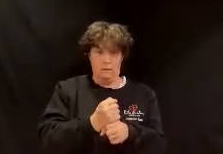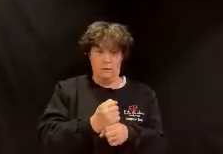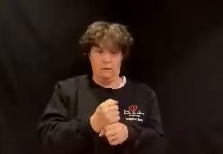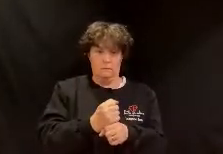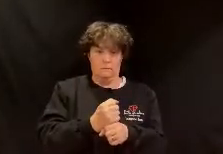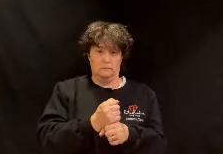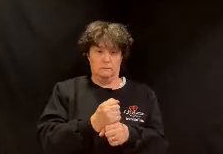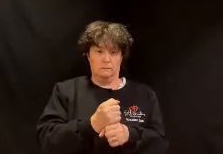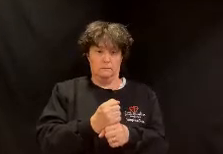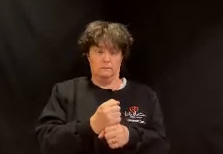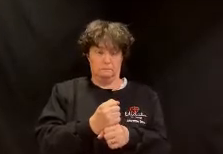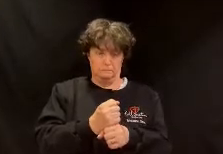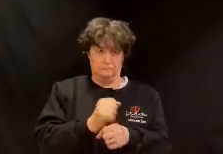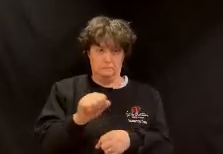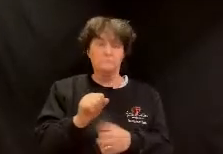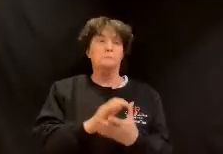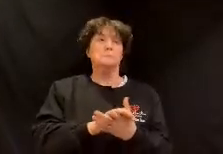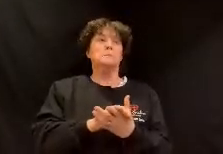Okay,